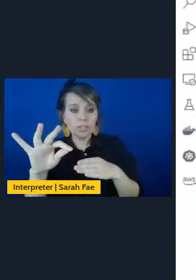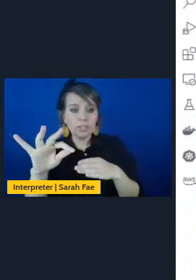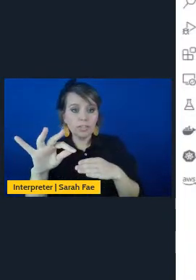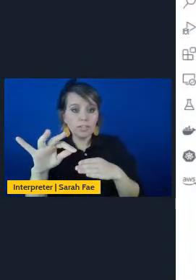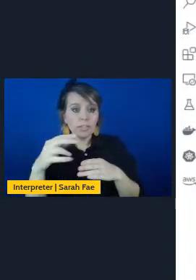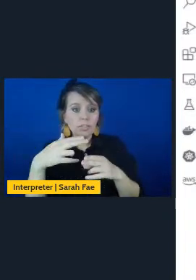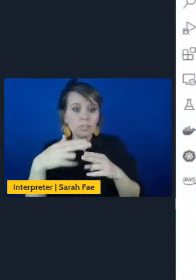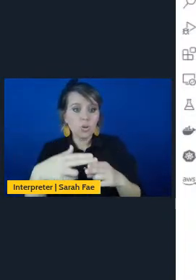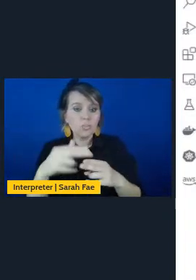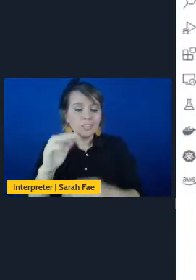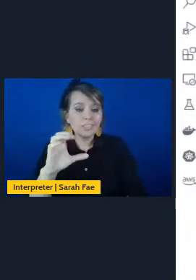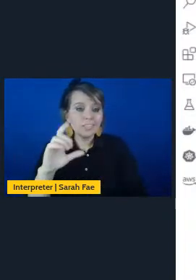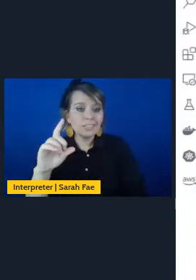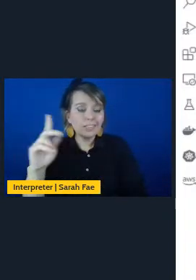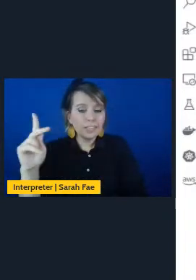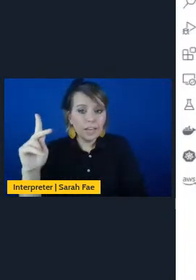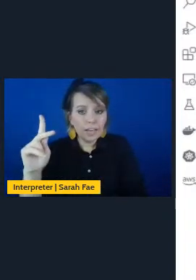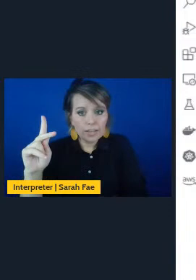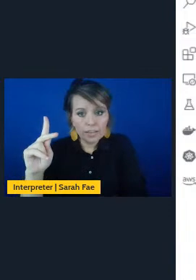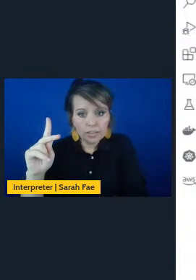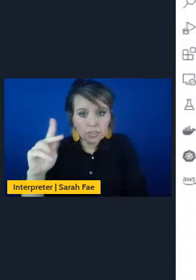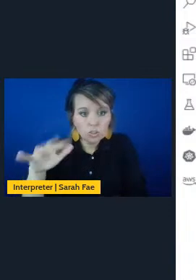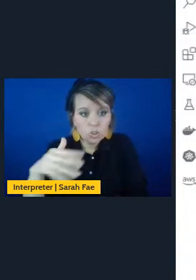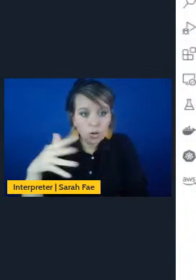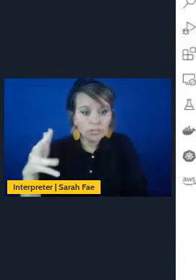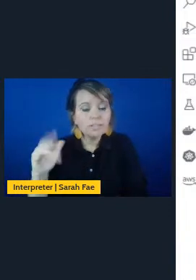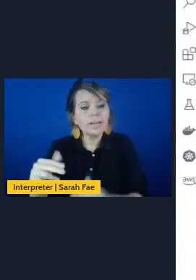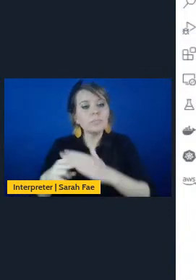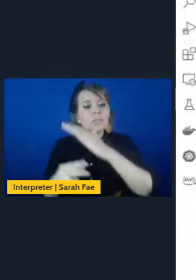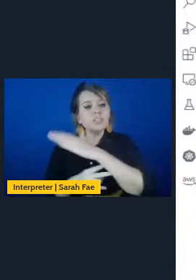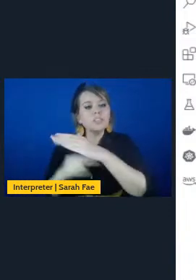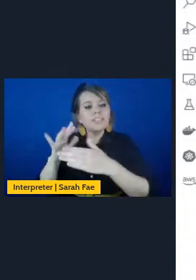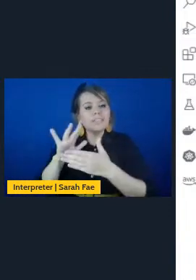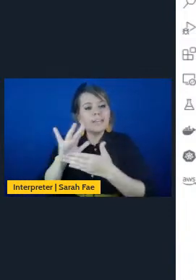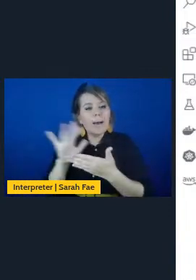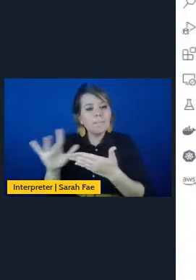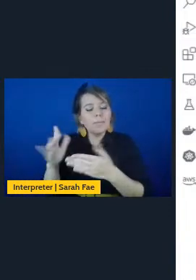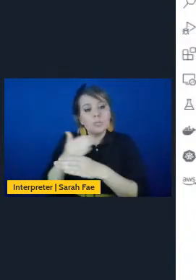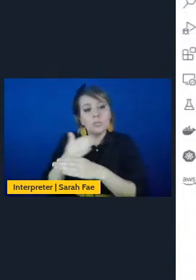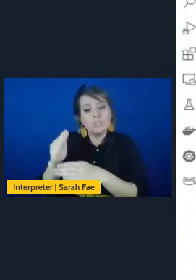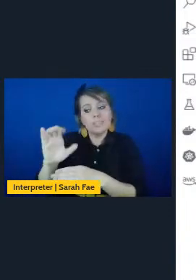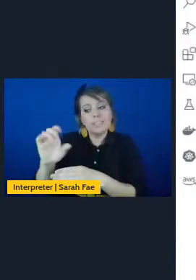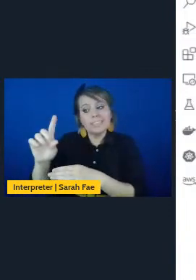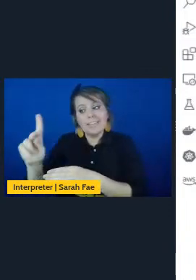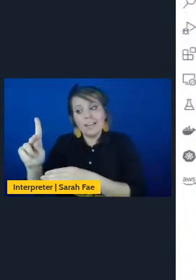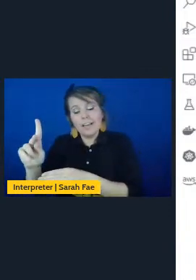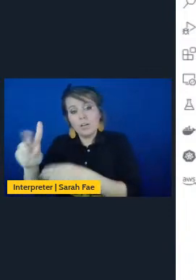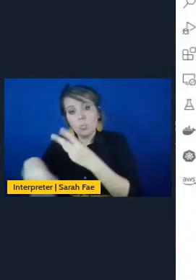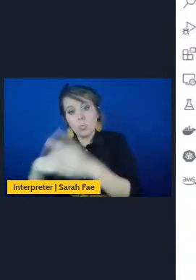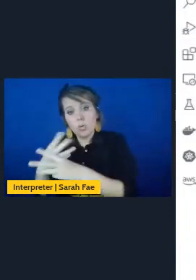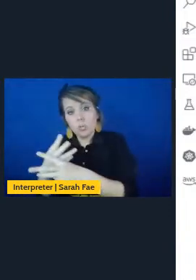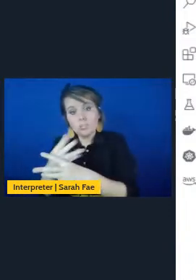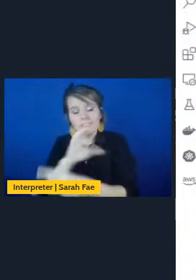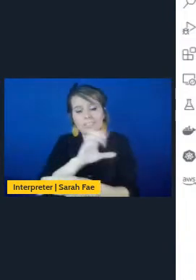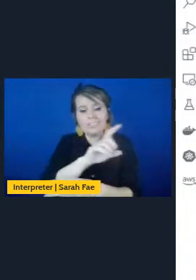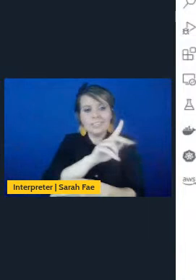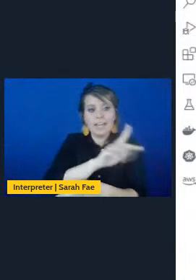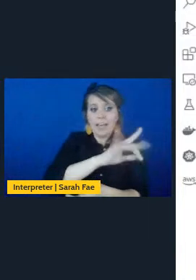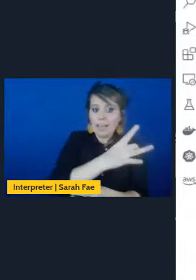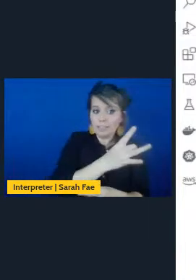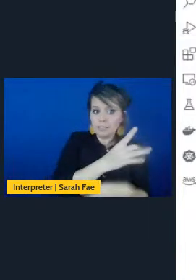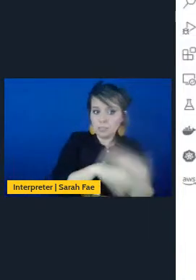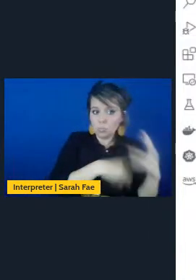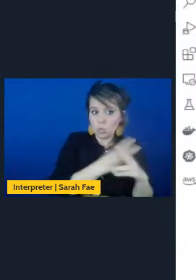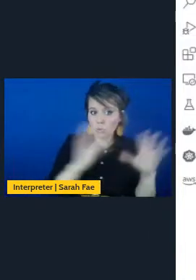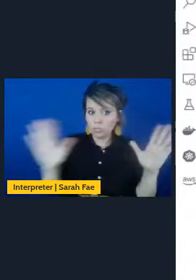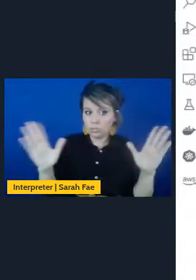CDK's chart, which is kind of bridging this gap between CDK's world and the CDK world. So what I'm doing is saying, hey, you know